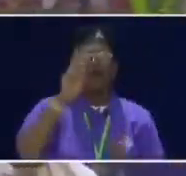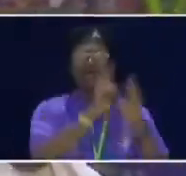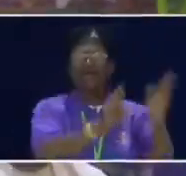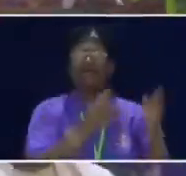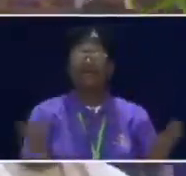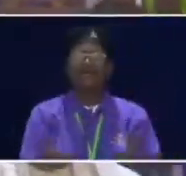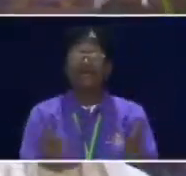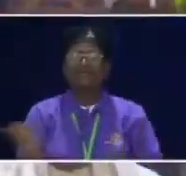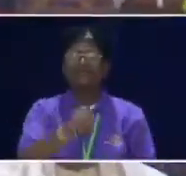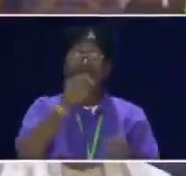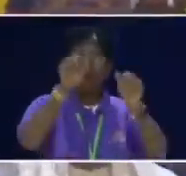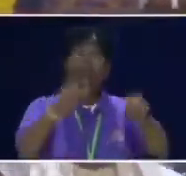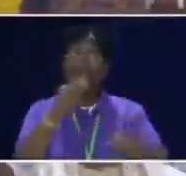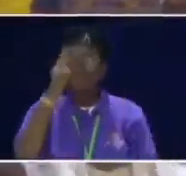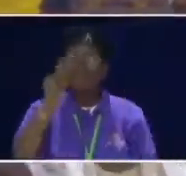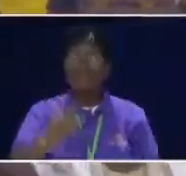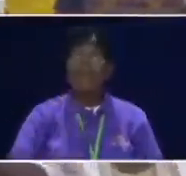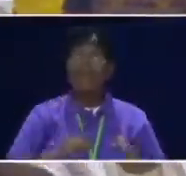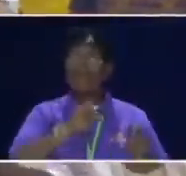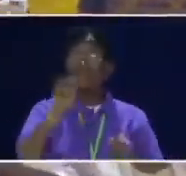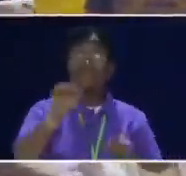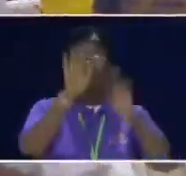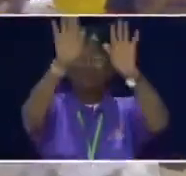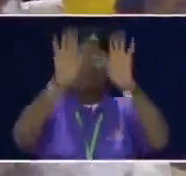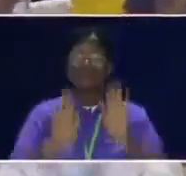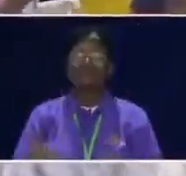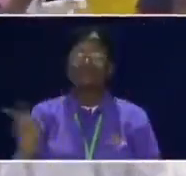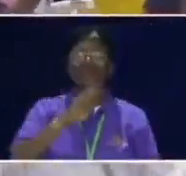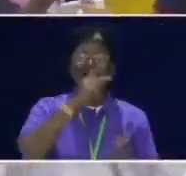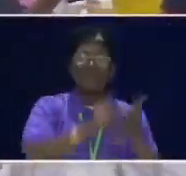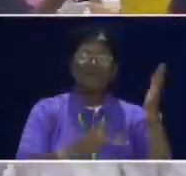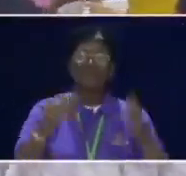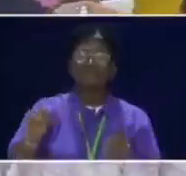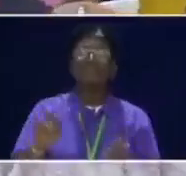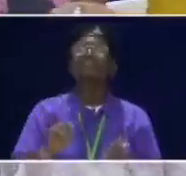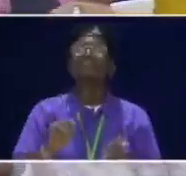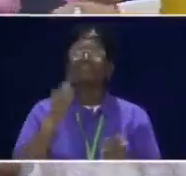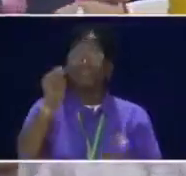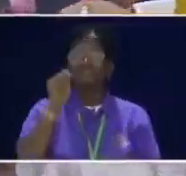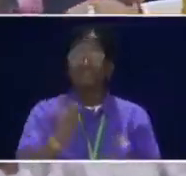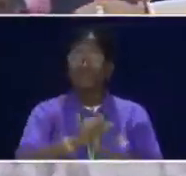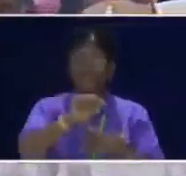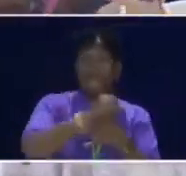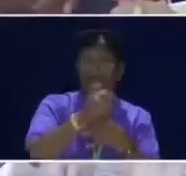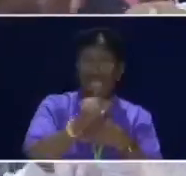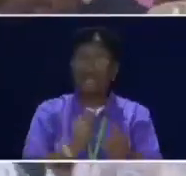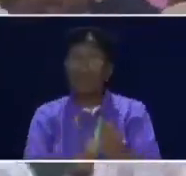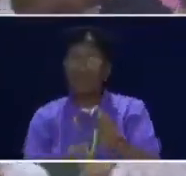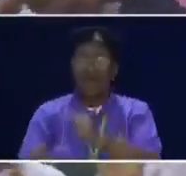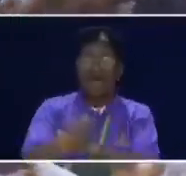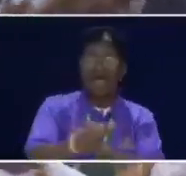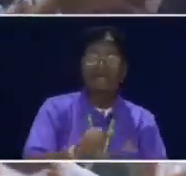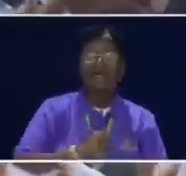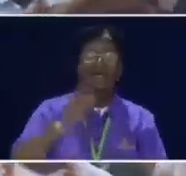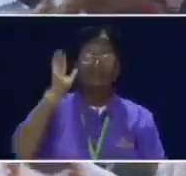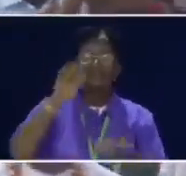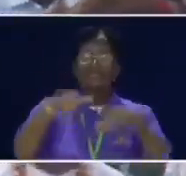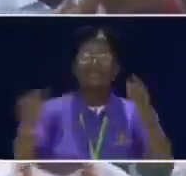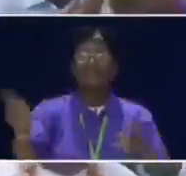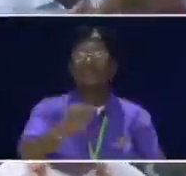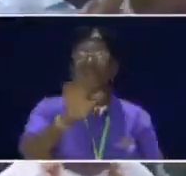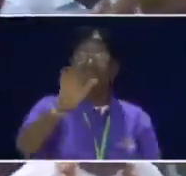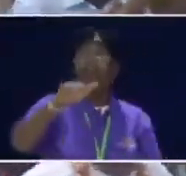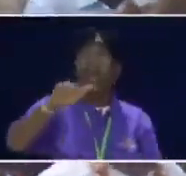a living miracle. You were part of the testimonies that was shared. So go ahead. Go ahead. I would give you 15